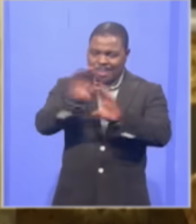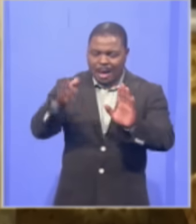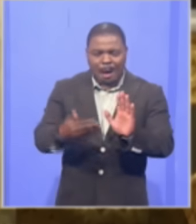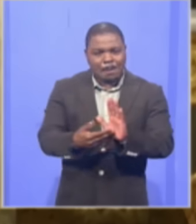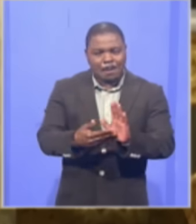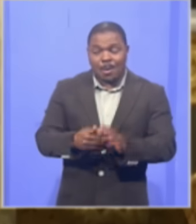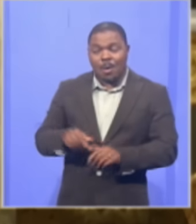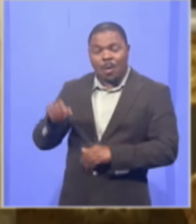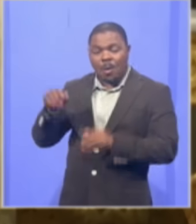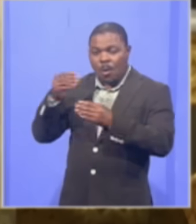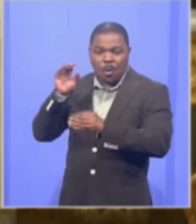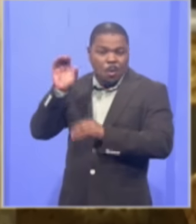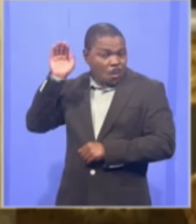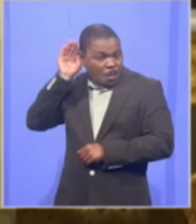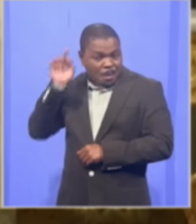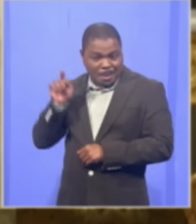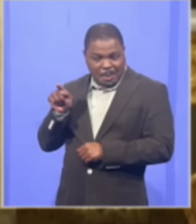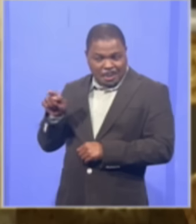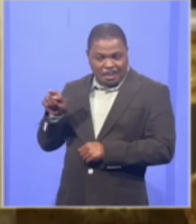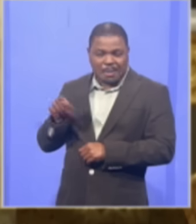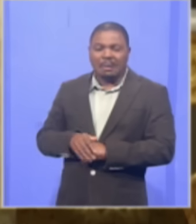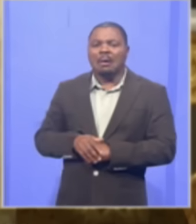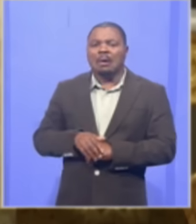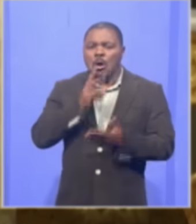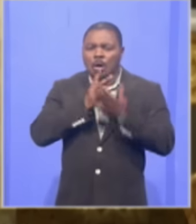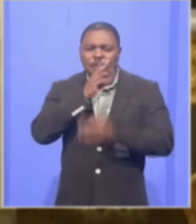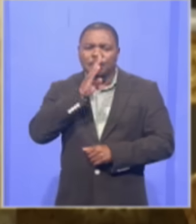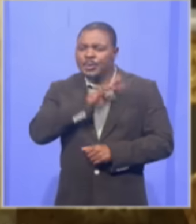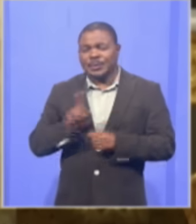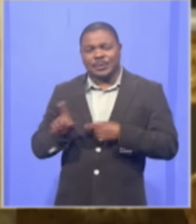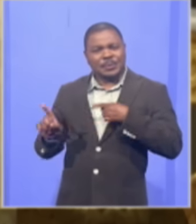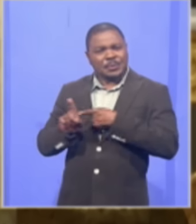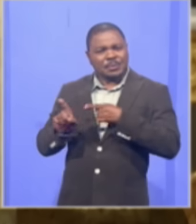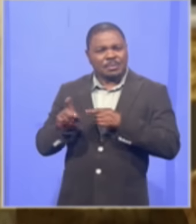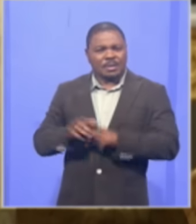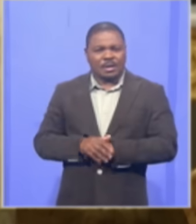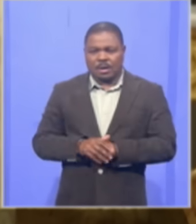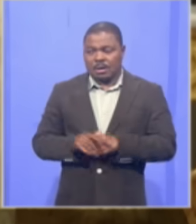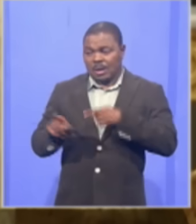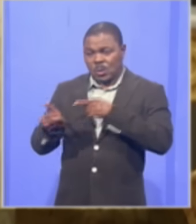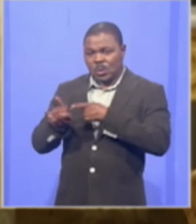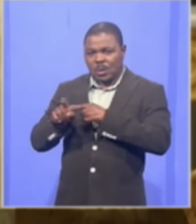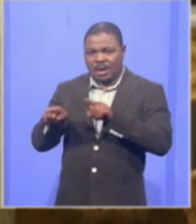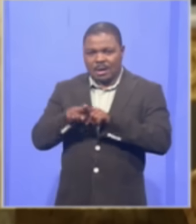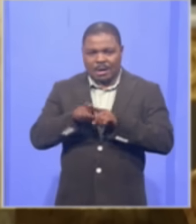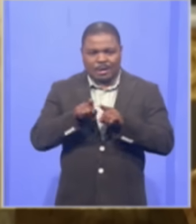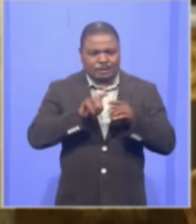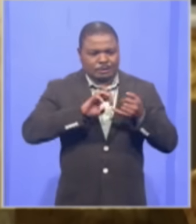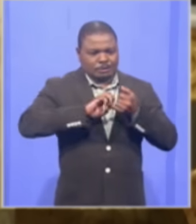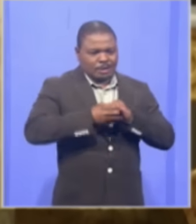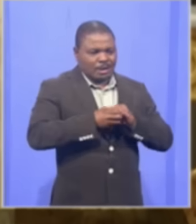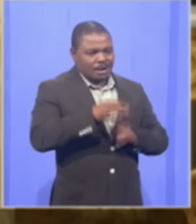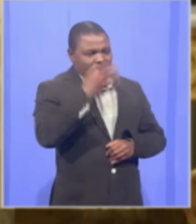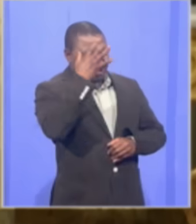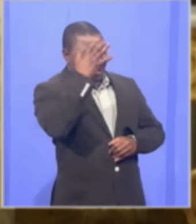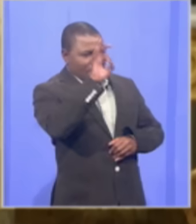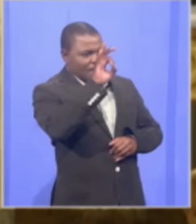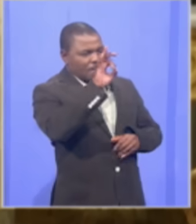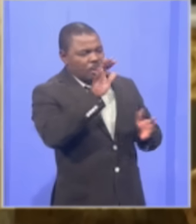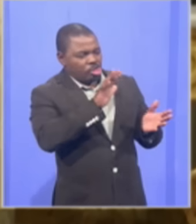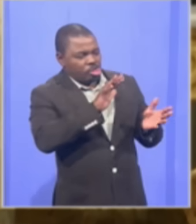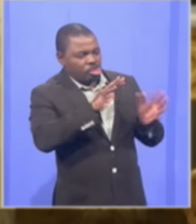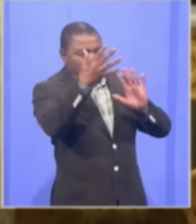Obama was seditious, that Obama was trying to lead a coup, and it was with